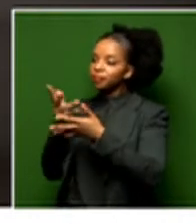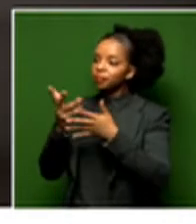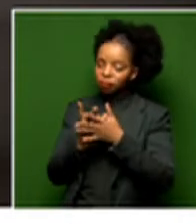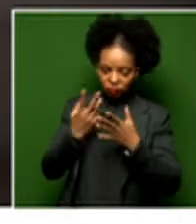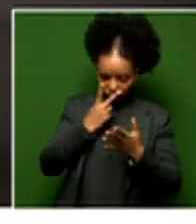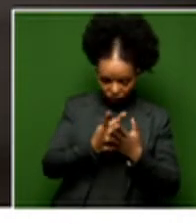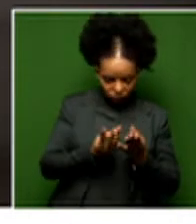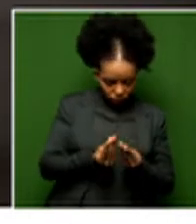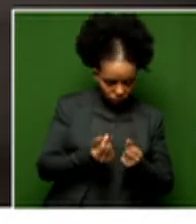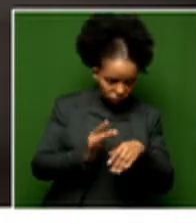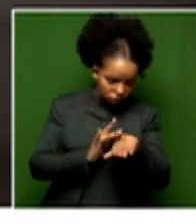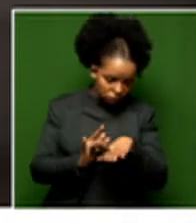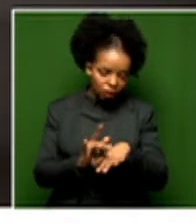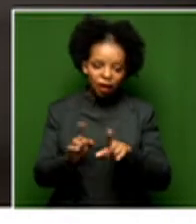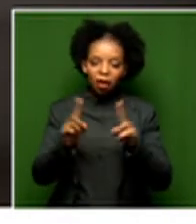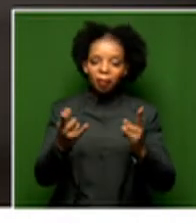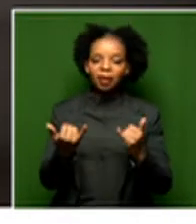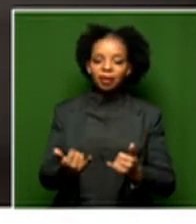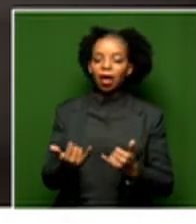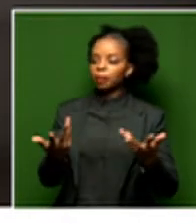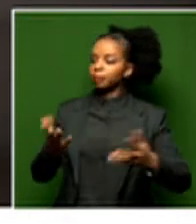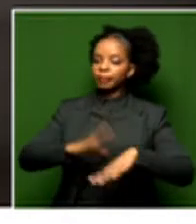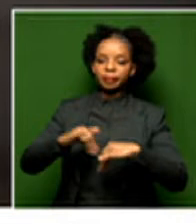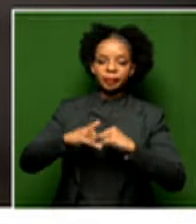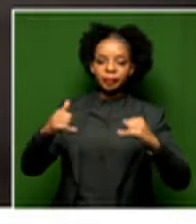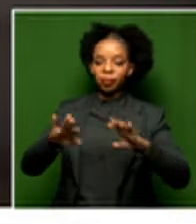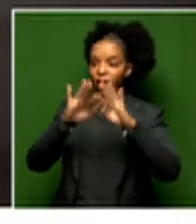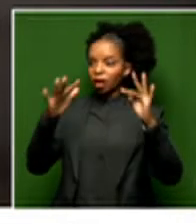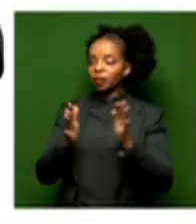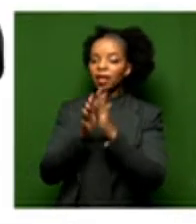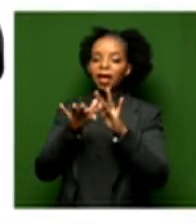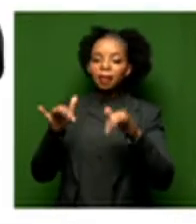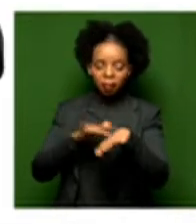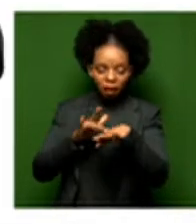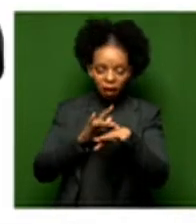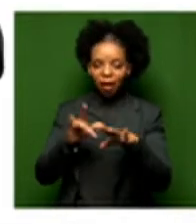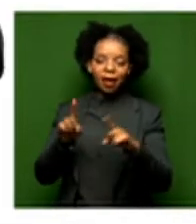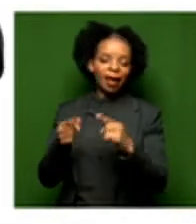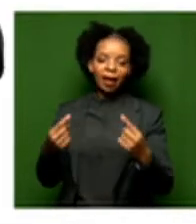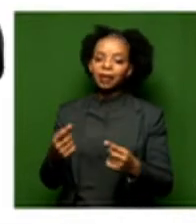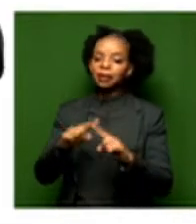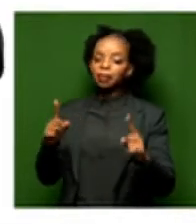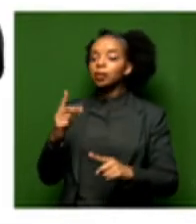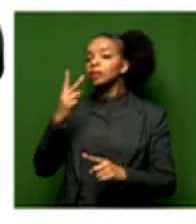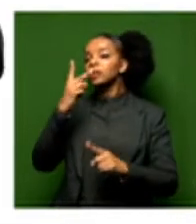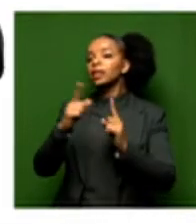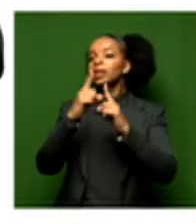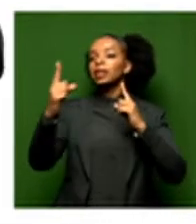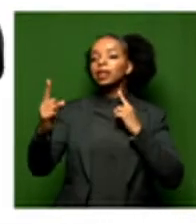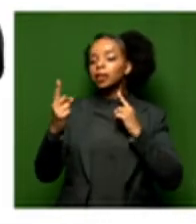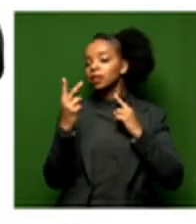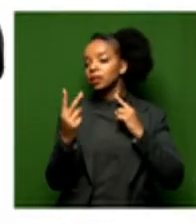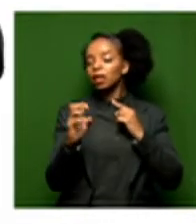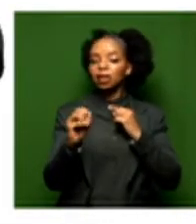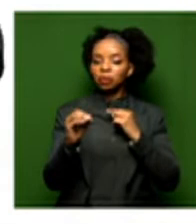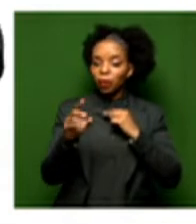design. But now we are dealing in a virtual space where people cannot feel, but they can only see your things from far. So you need to